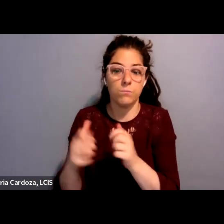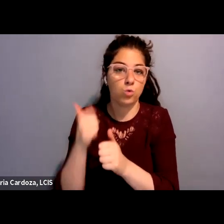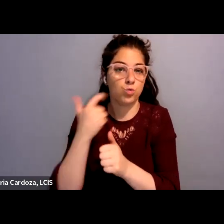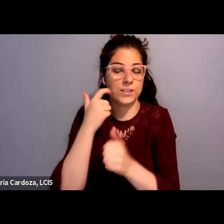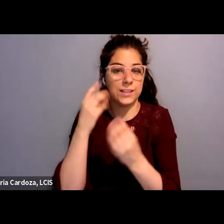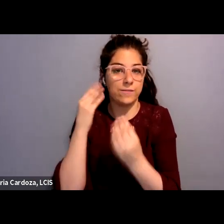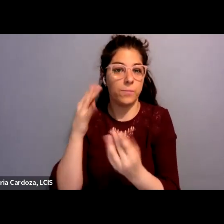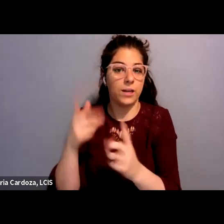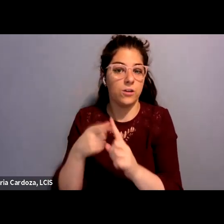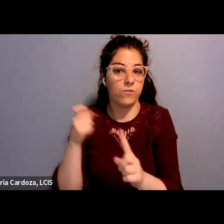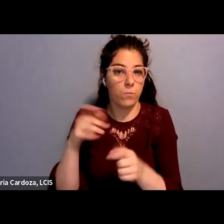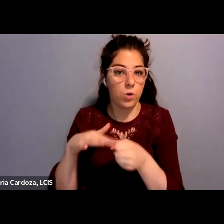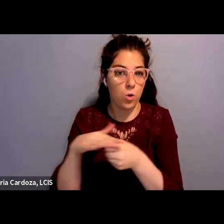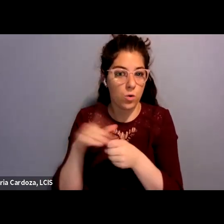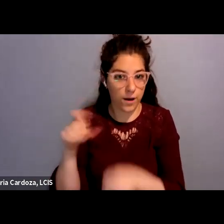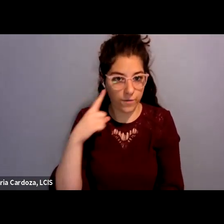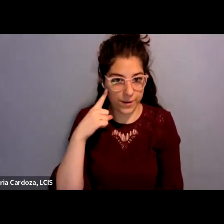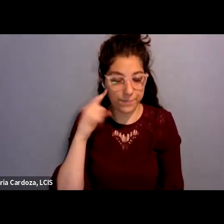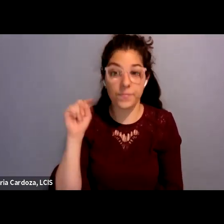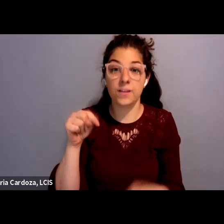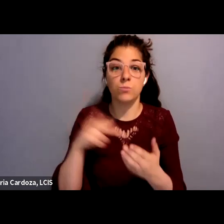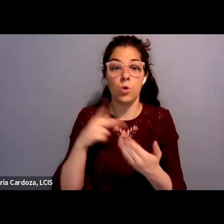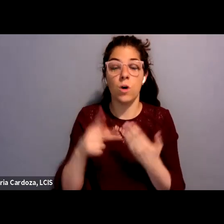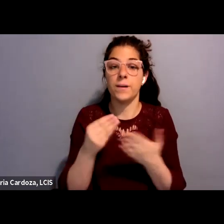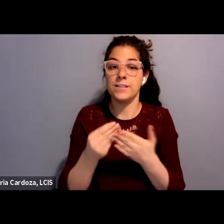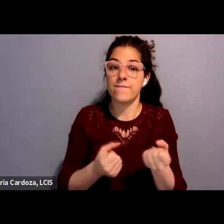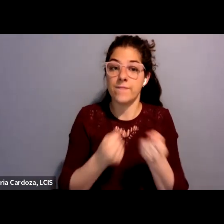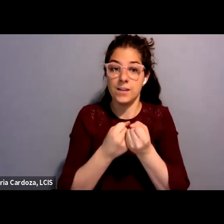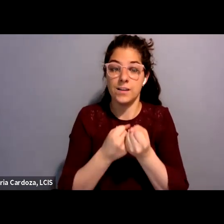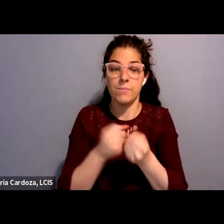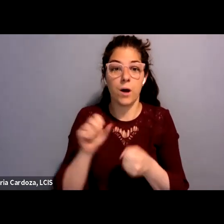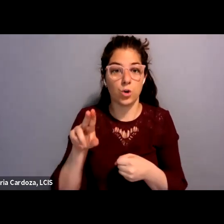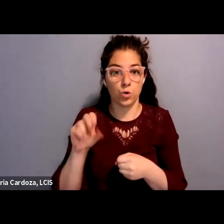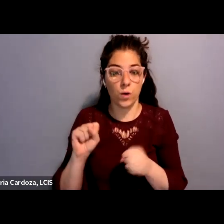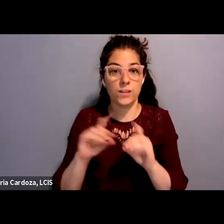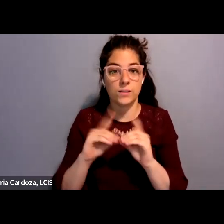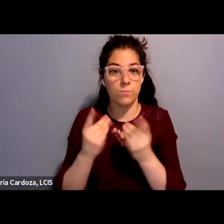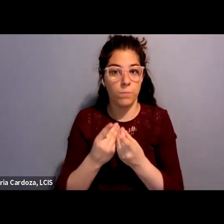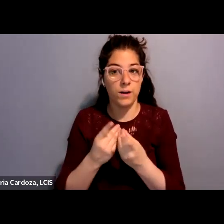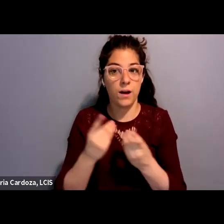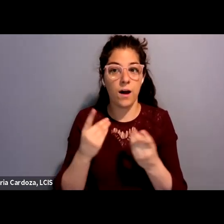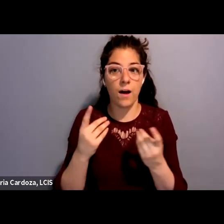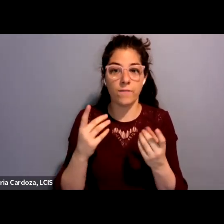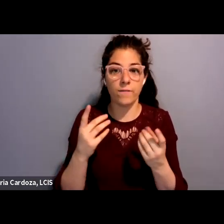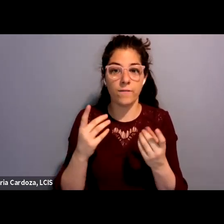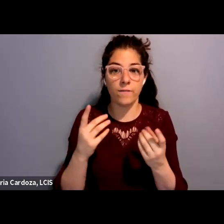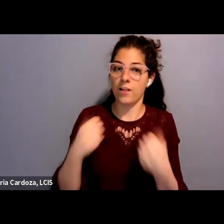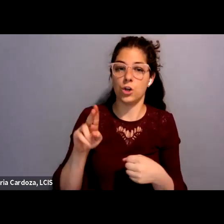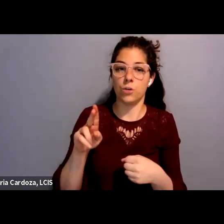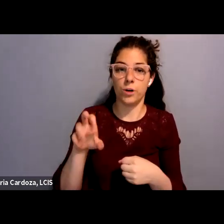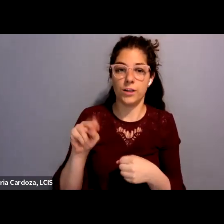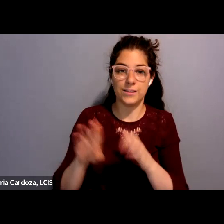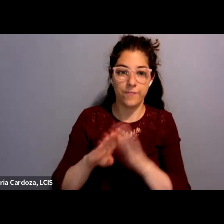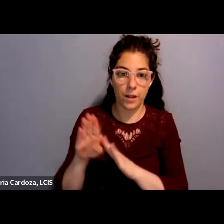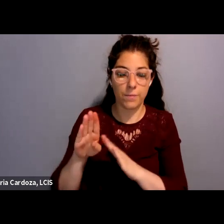local government. This program is funded in part by the U.S. Department of Housing and Urban Development's Community